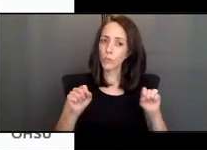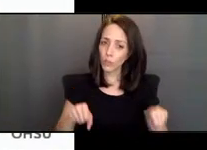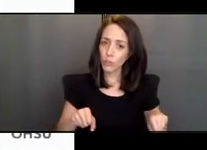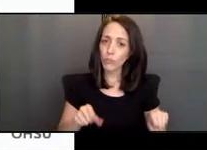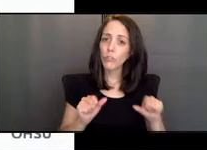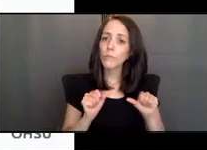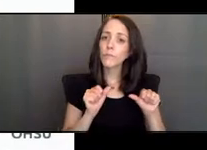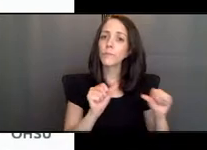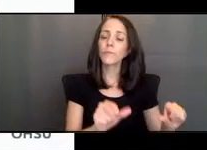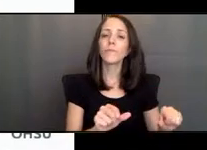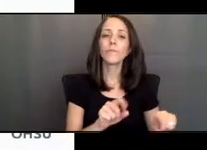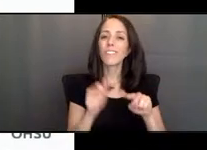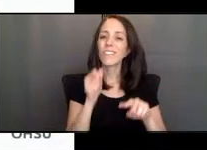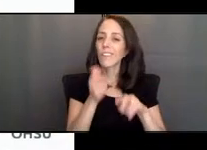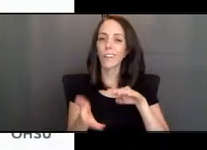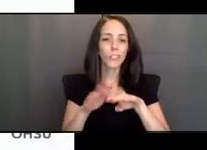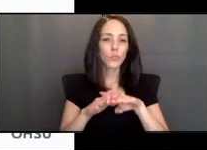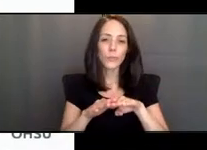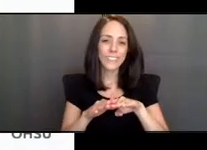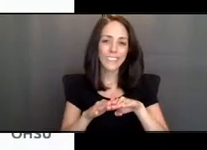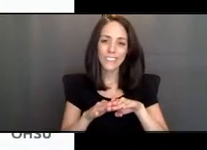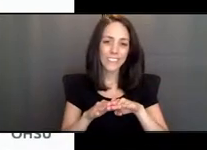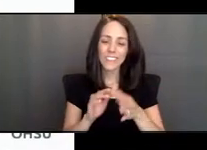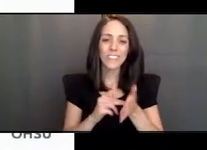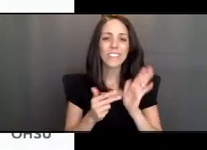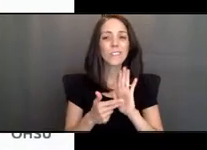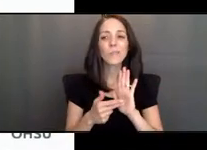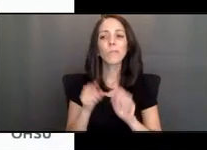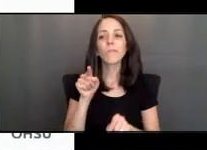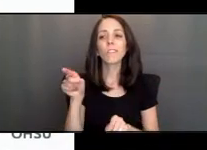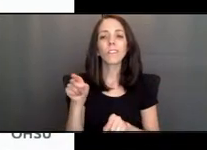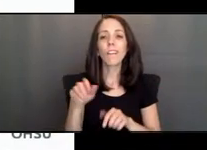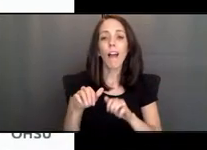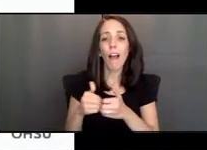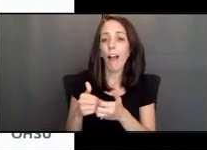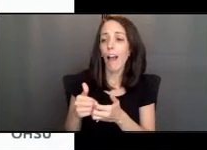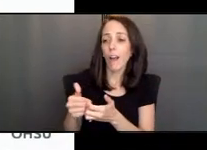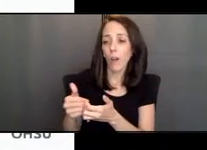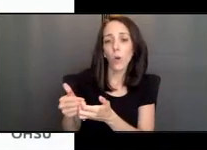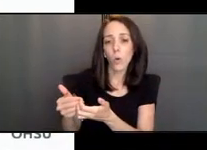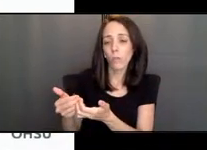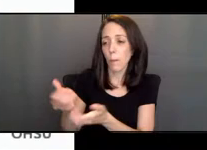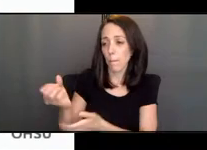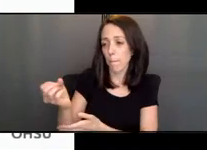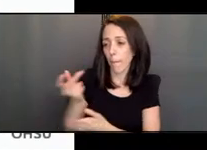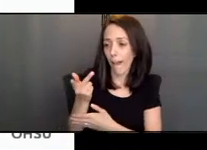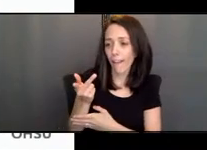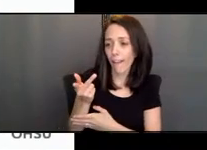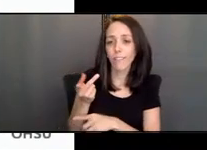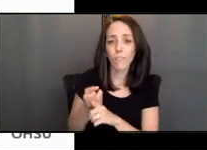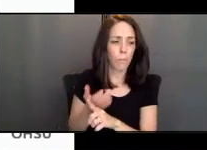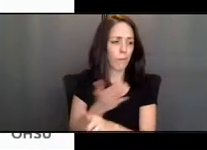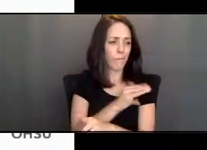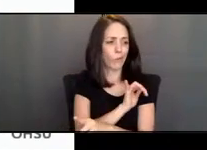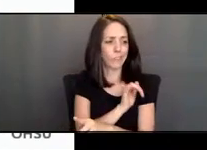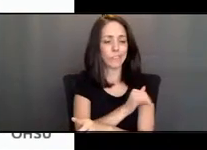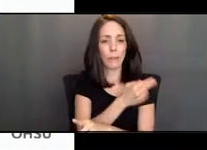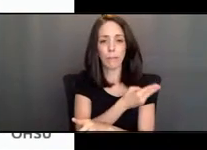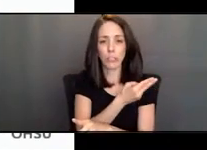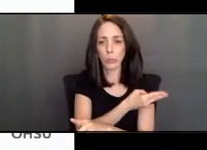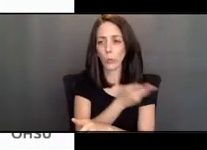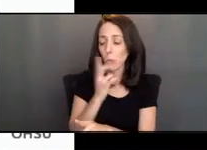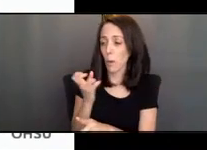not increase them, leaving open how we recoup lost ground from the lower than historical earnings that we are budgeting for next